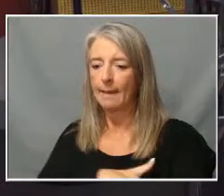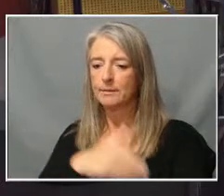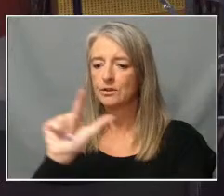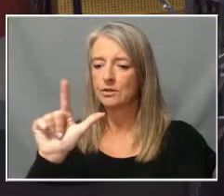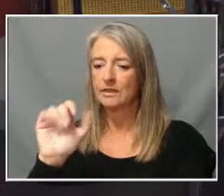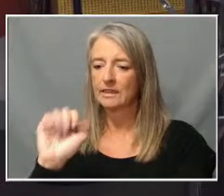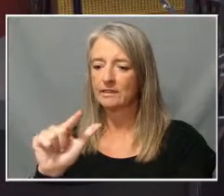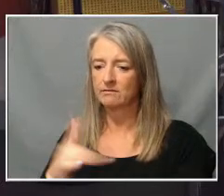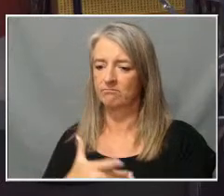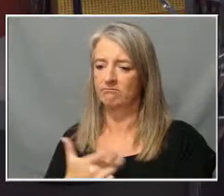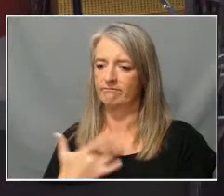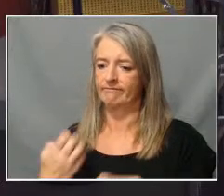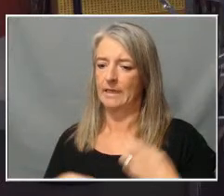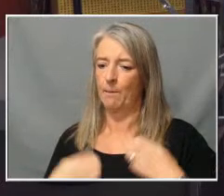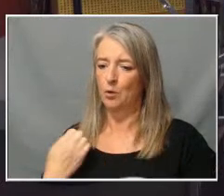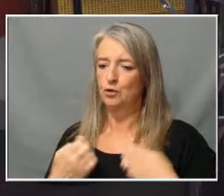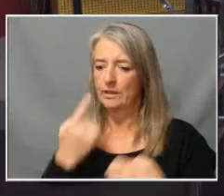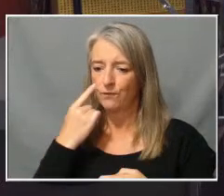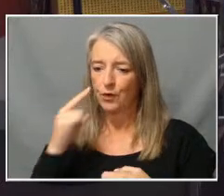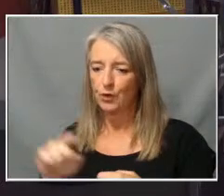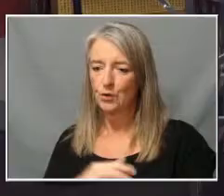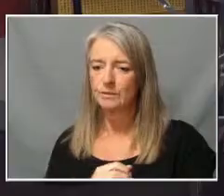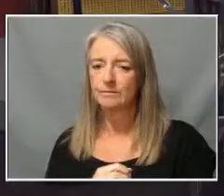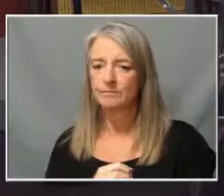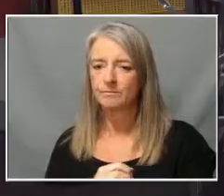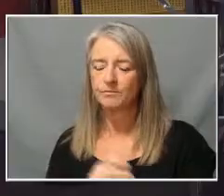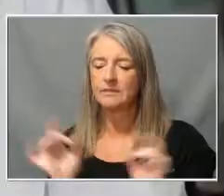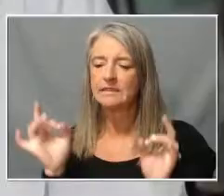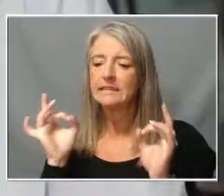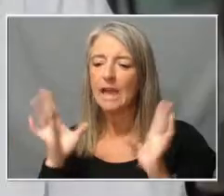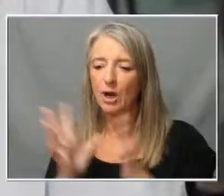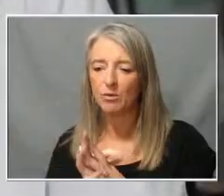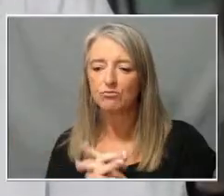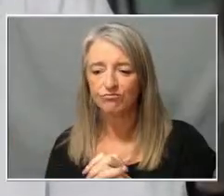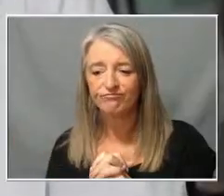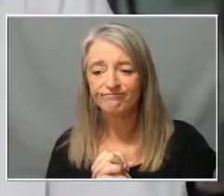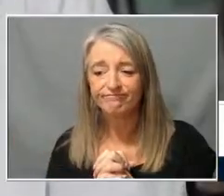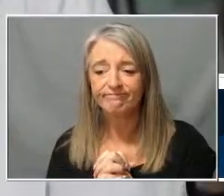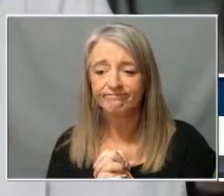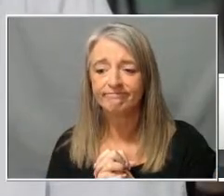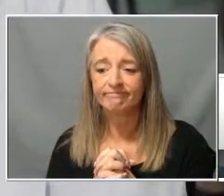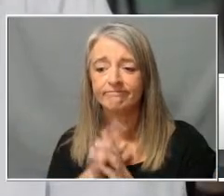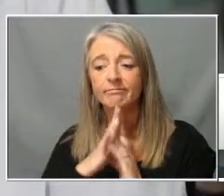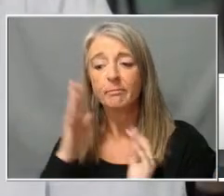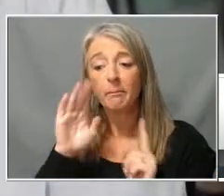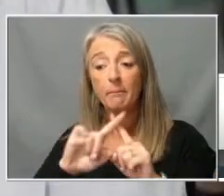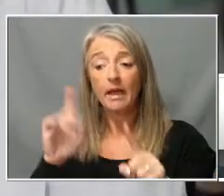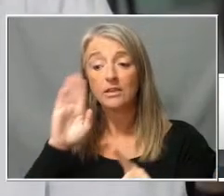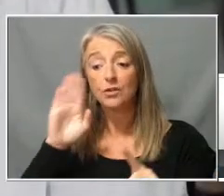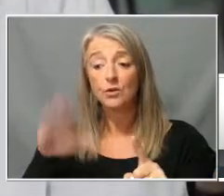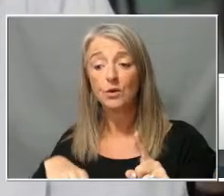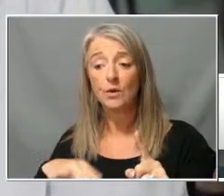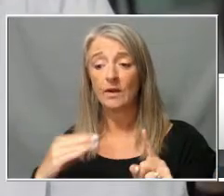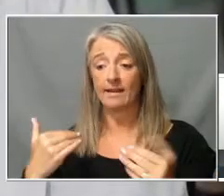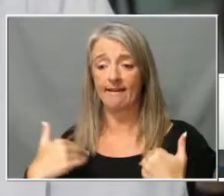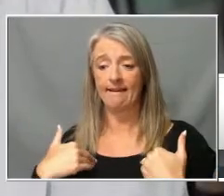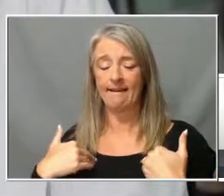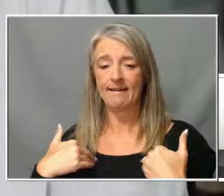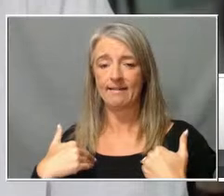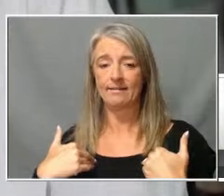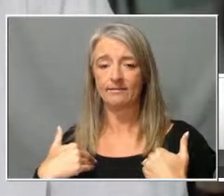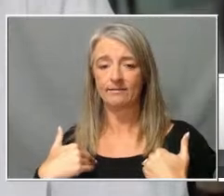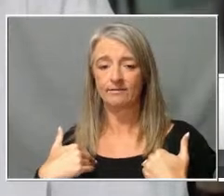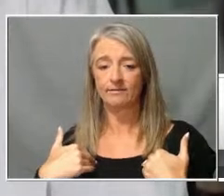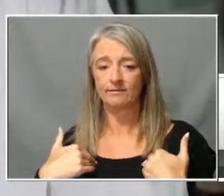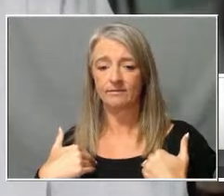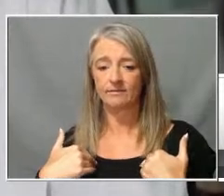like emotionally for you? Terrible, but I had this, I just